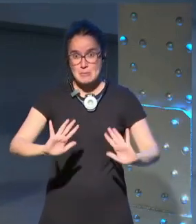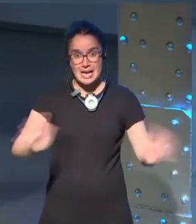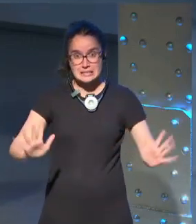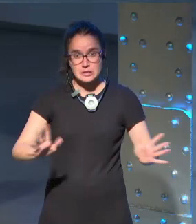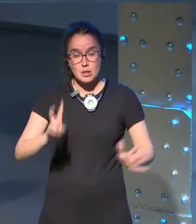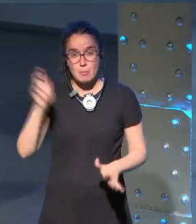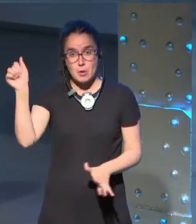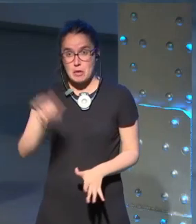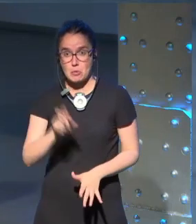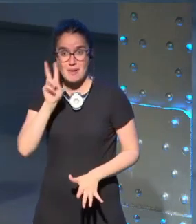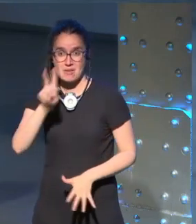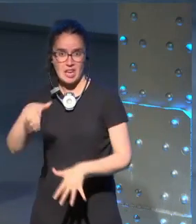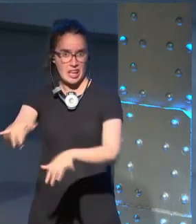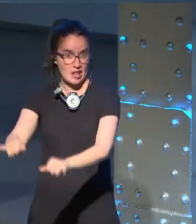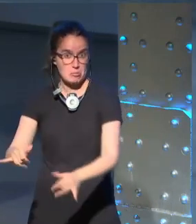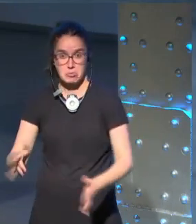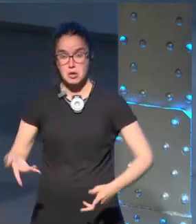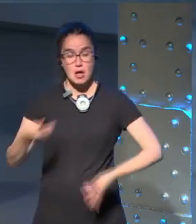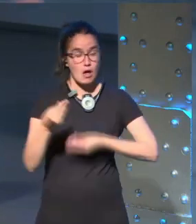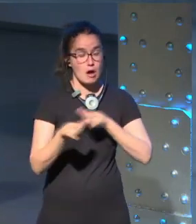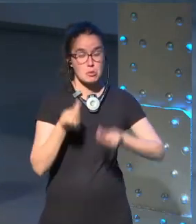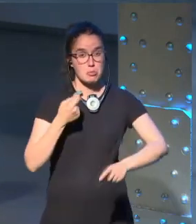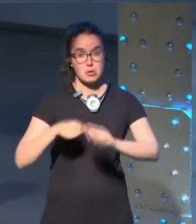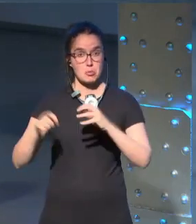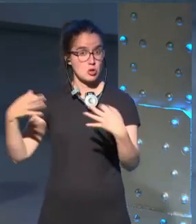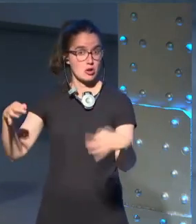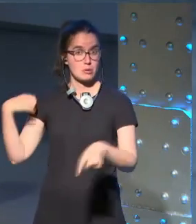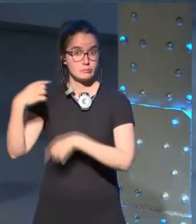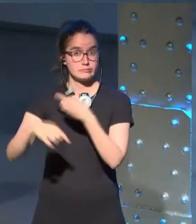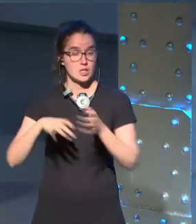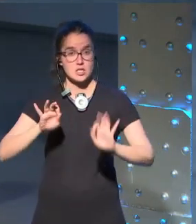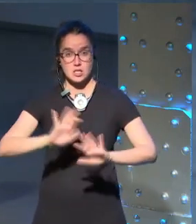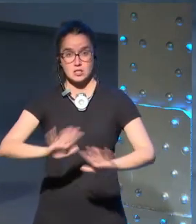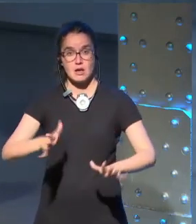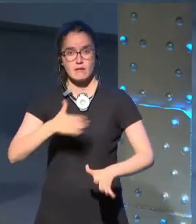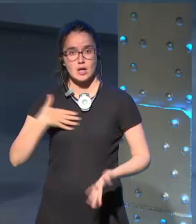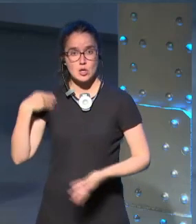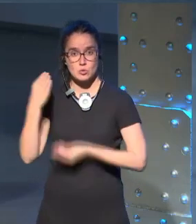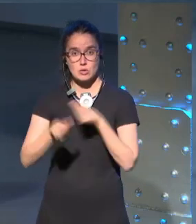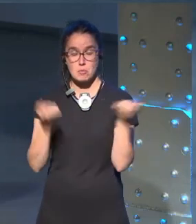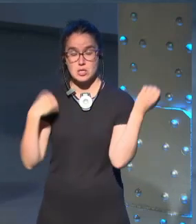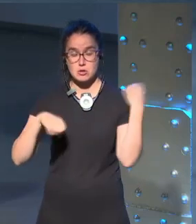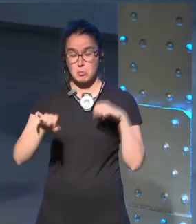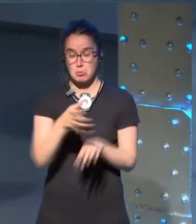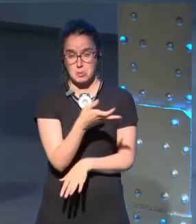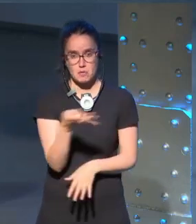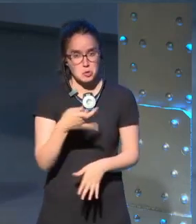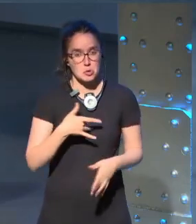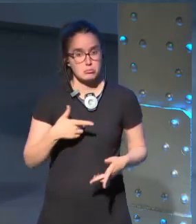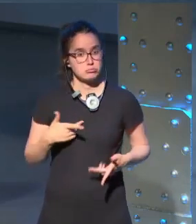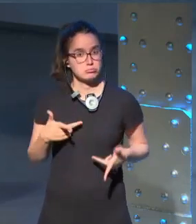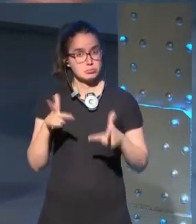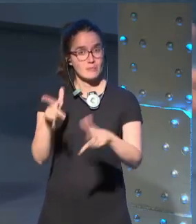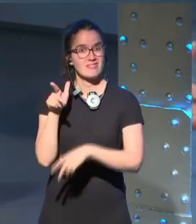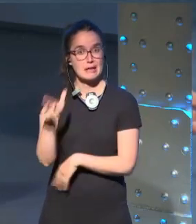having anything to do with the book. You want to use these characters, we'll sign the characters over to you. The book